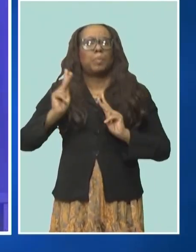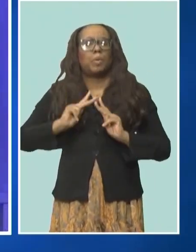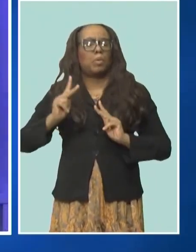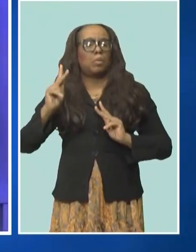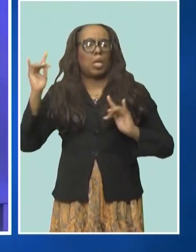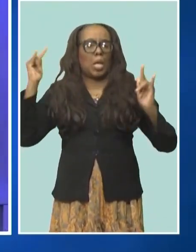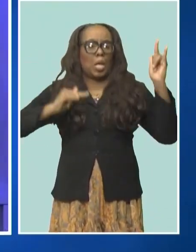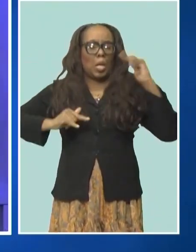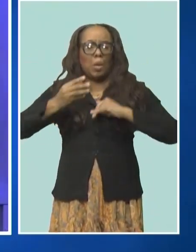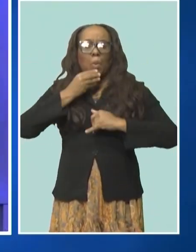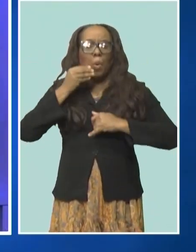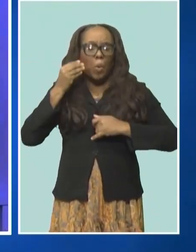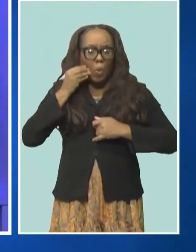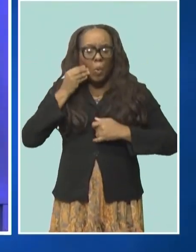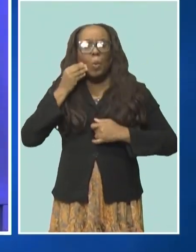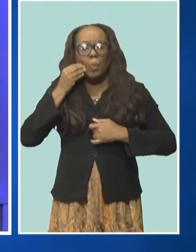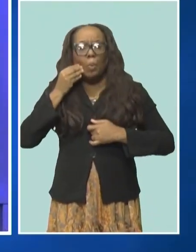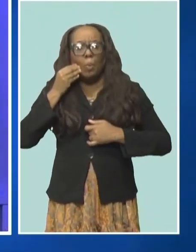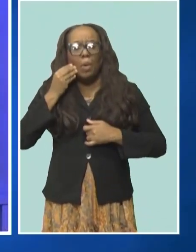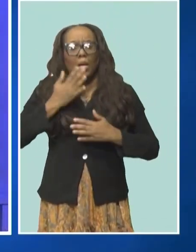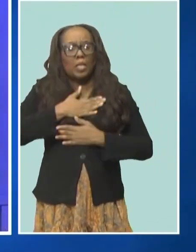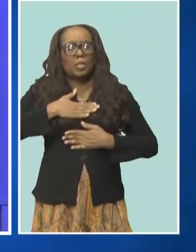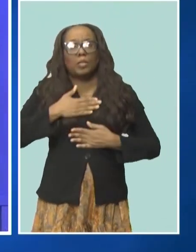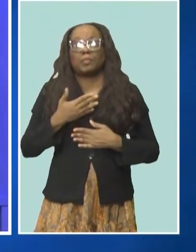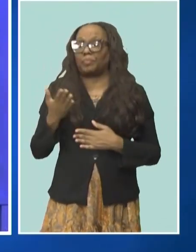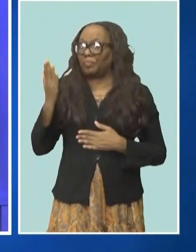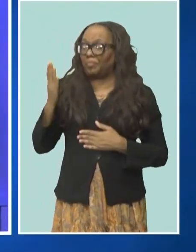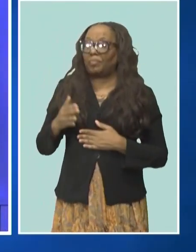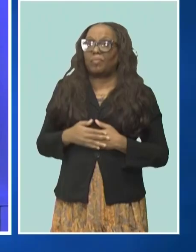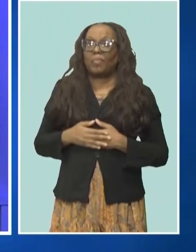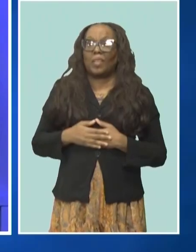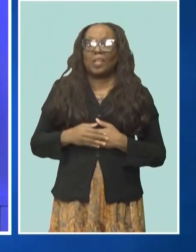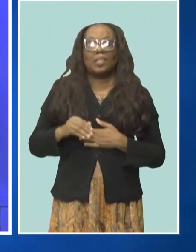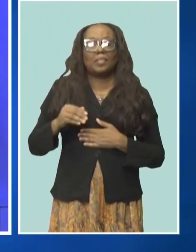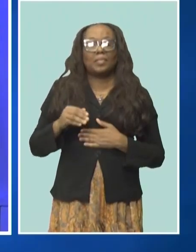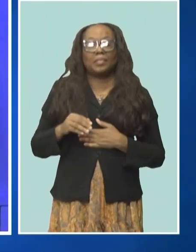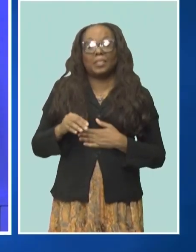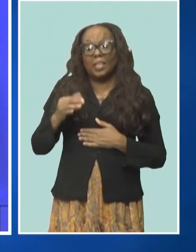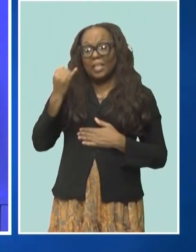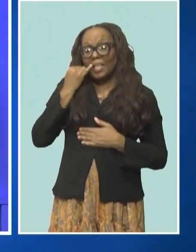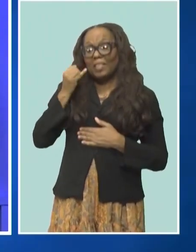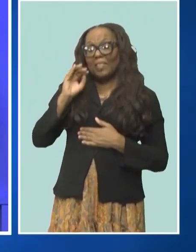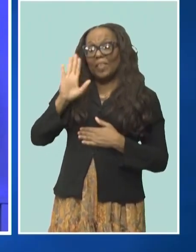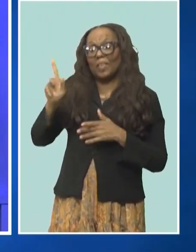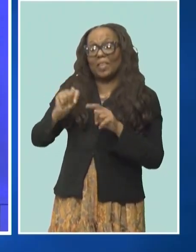want to say, Charles, is if your team works half as well as ours,